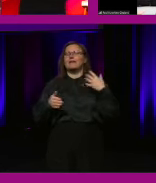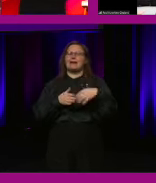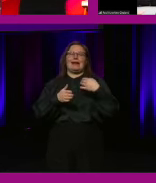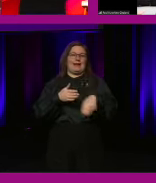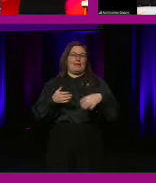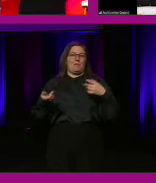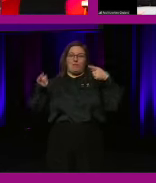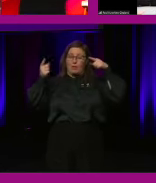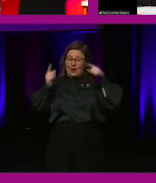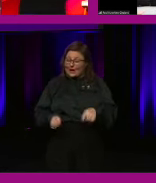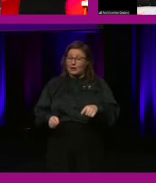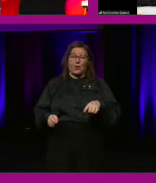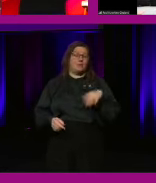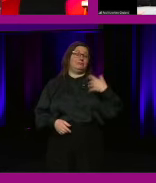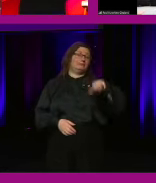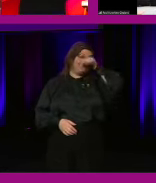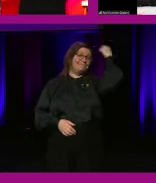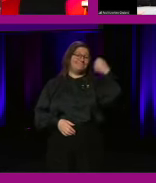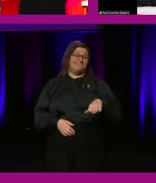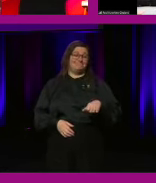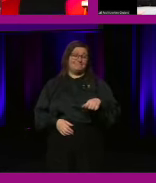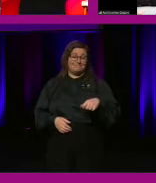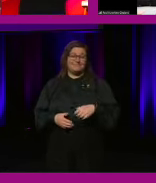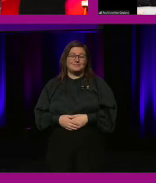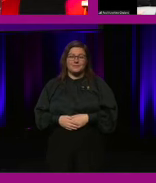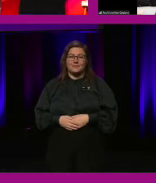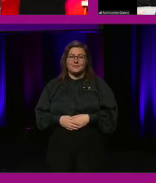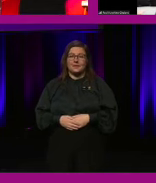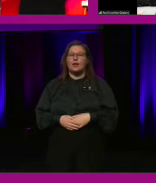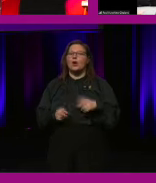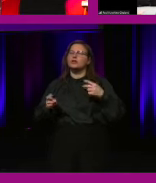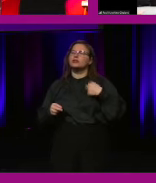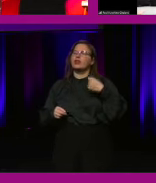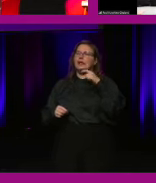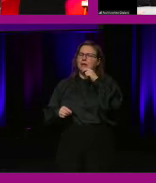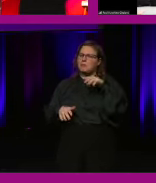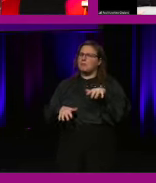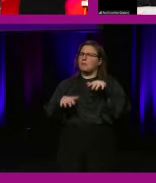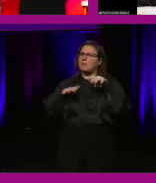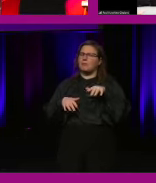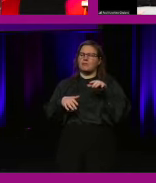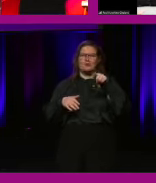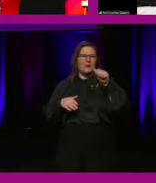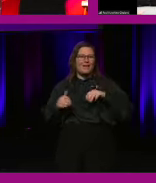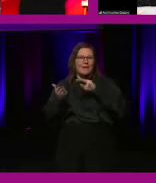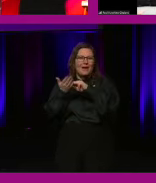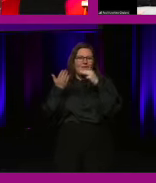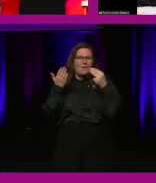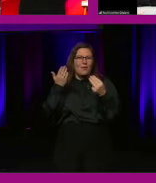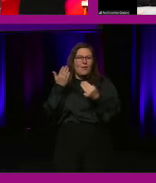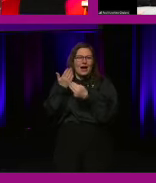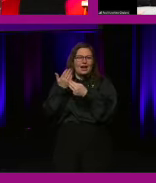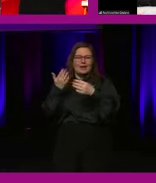then I also reacted a bit on your metaphor you used